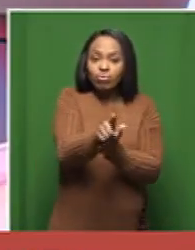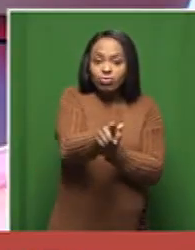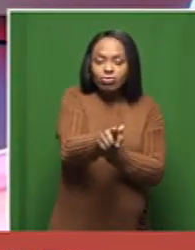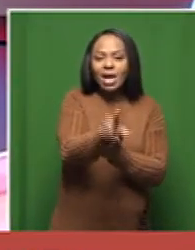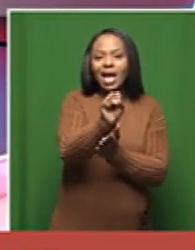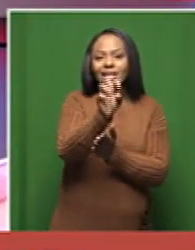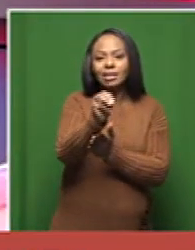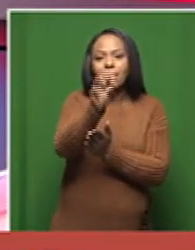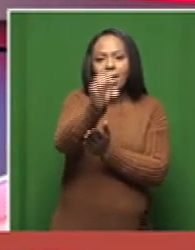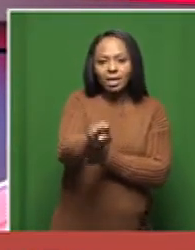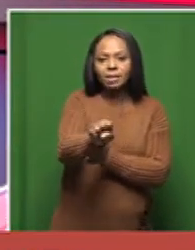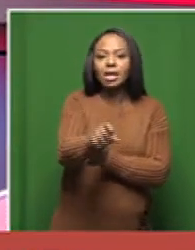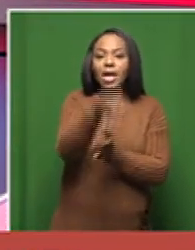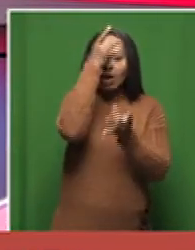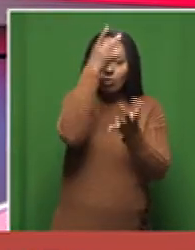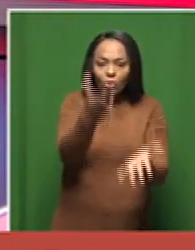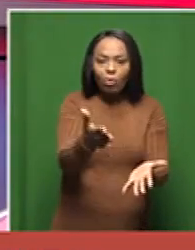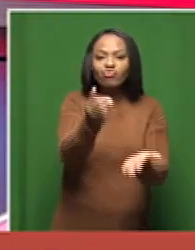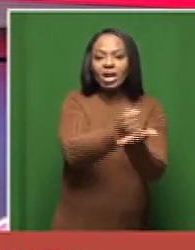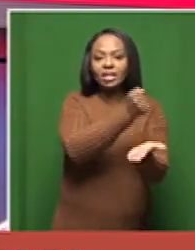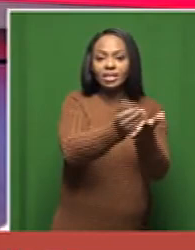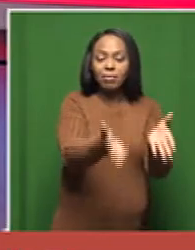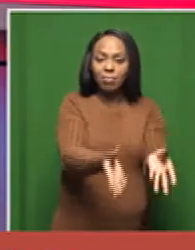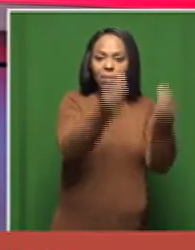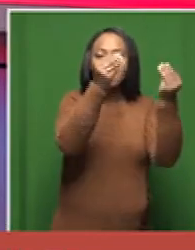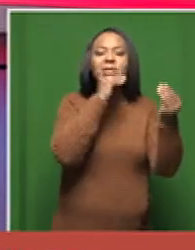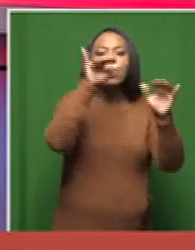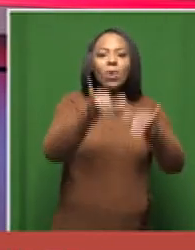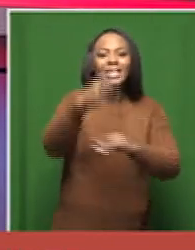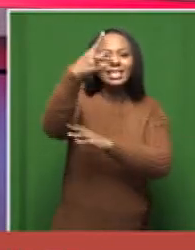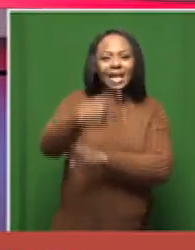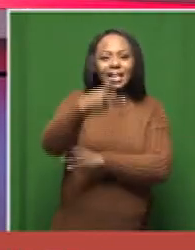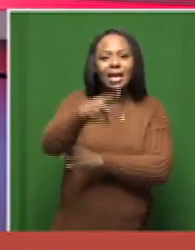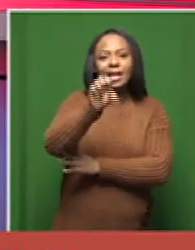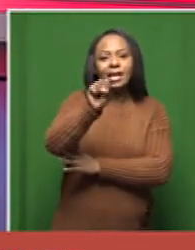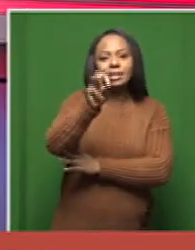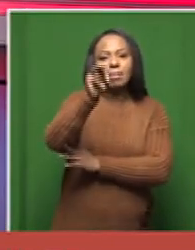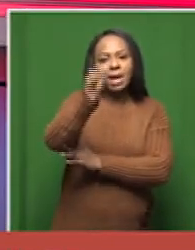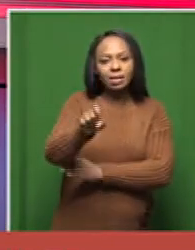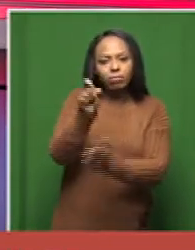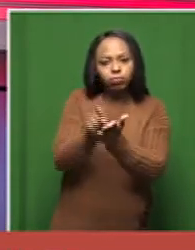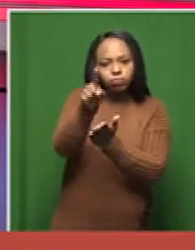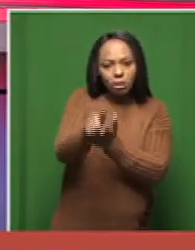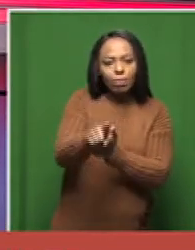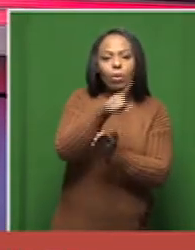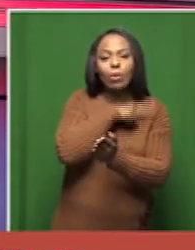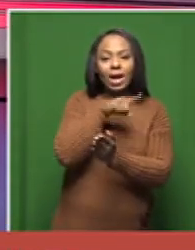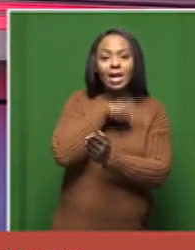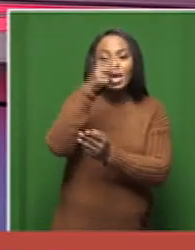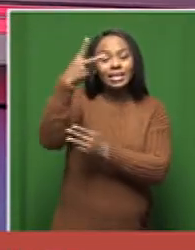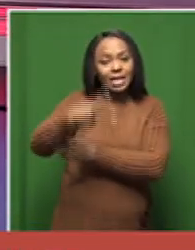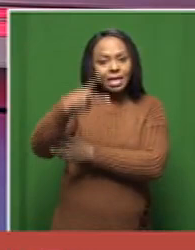registered, you then need to wait for the second SMS, which tells you that you need to go for a vaccination at a particular